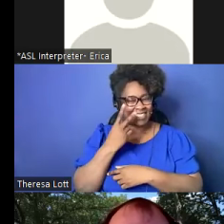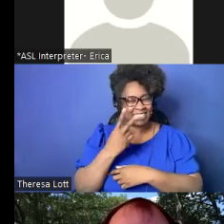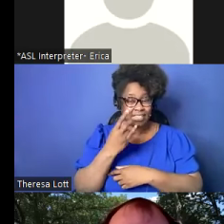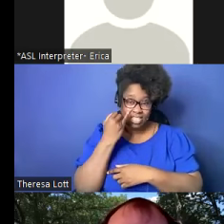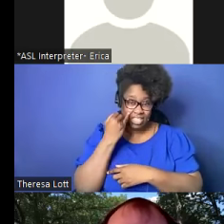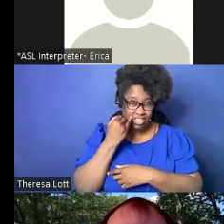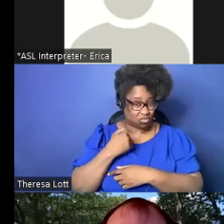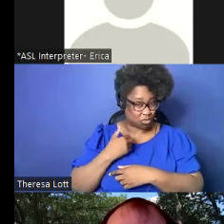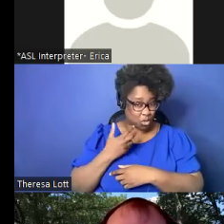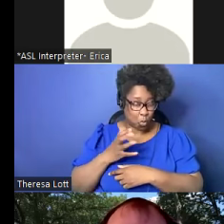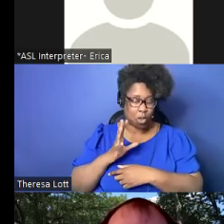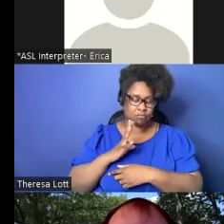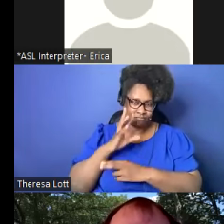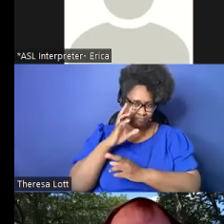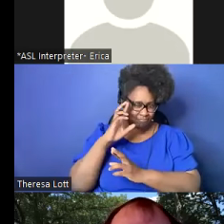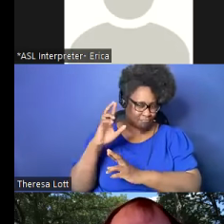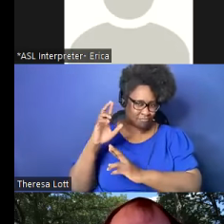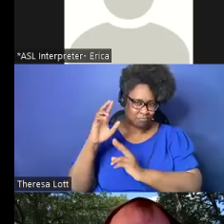keep in mind